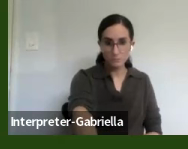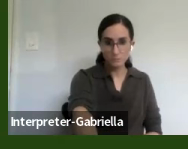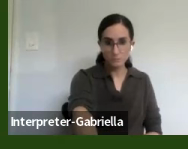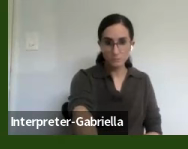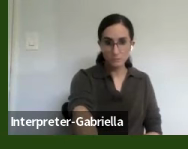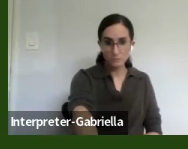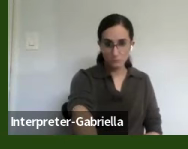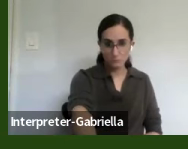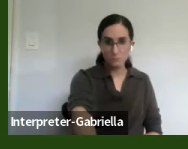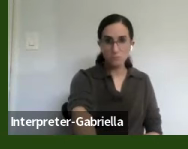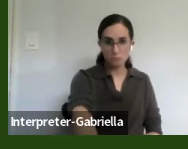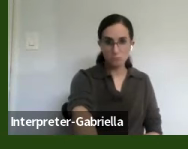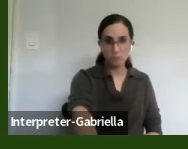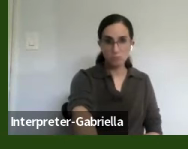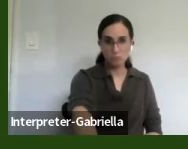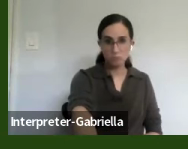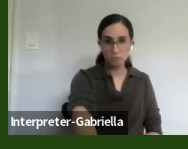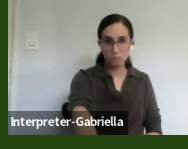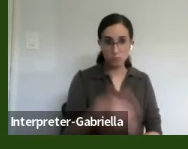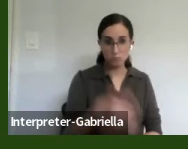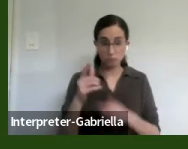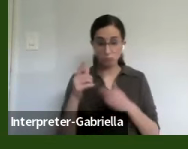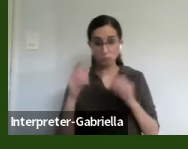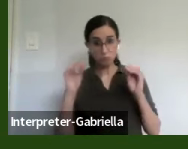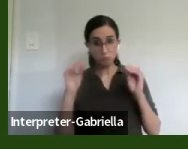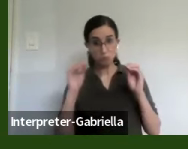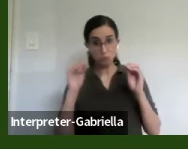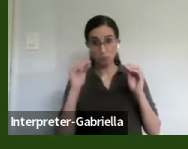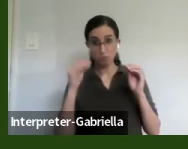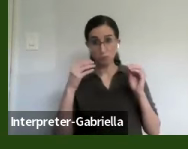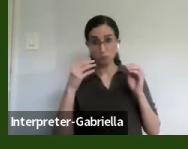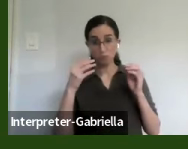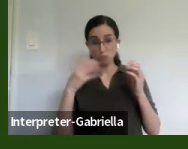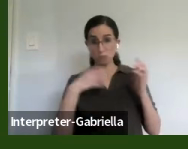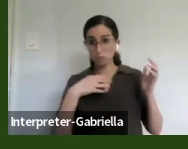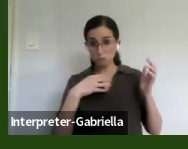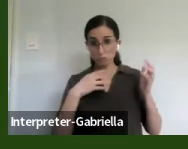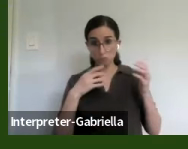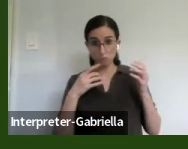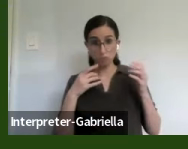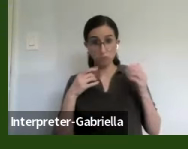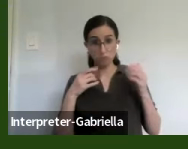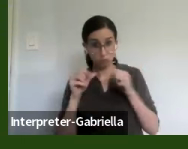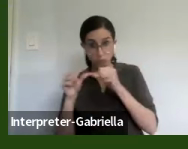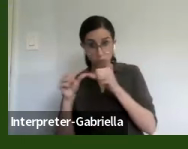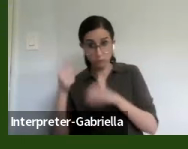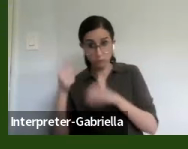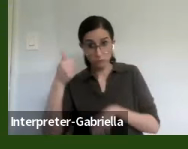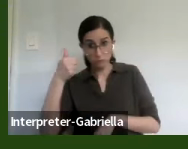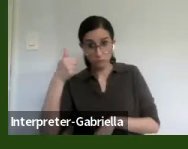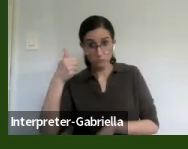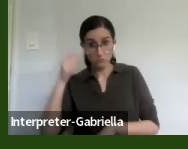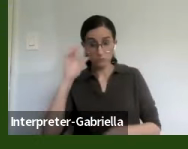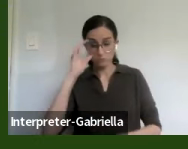Okay, shall I go on? Give me a thumbs up. Adelante, voy, continúo, me dan así dedo pulgar arriba, me dan un ok.